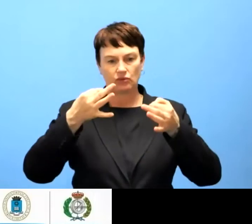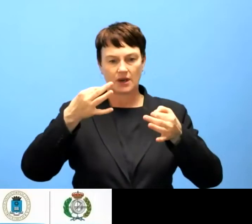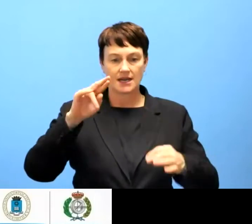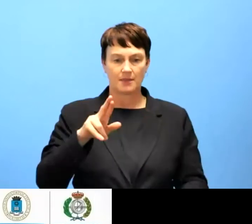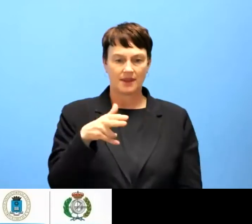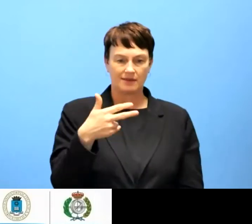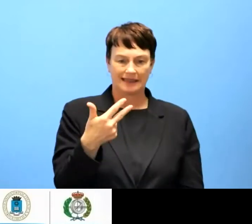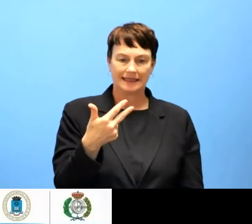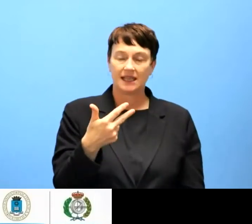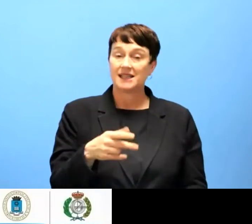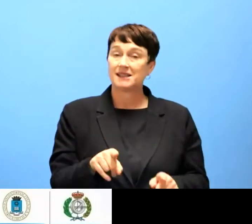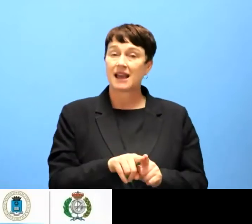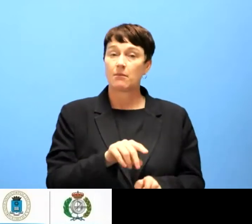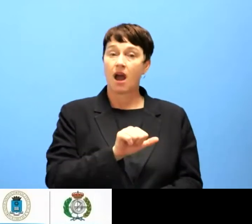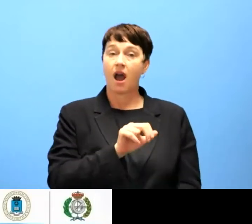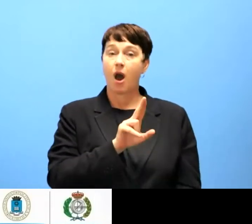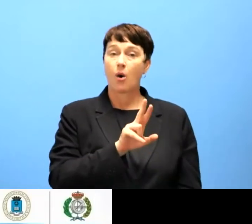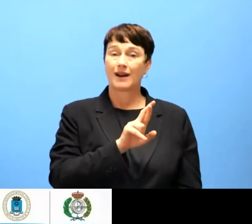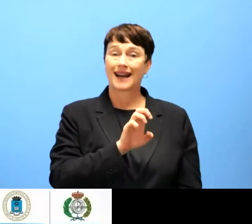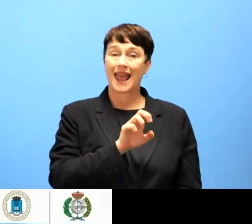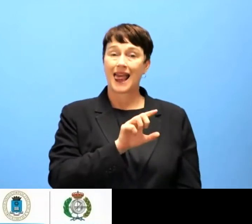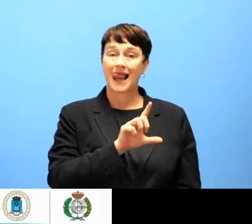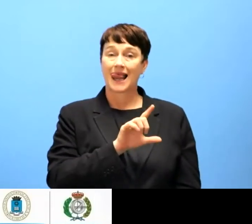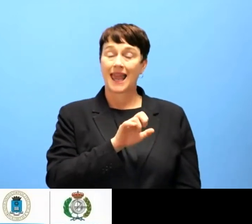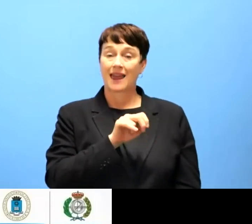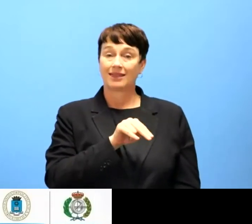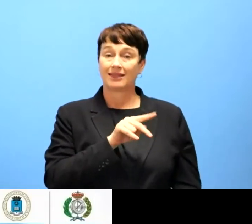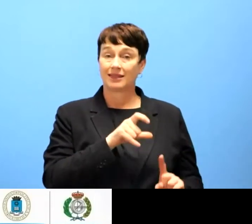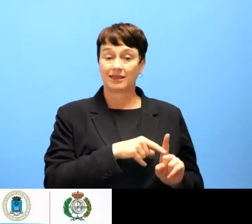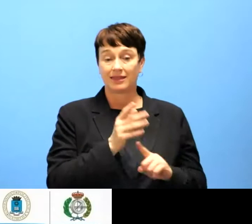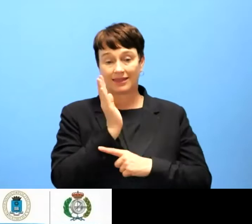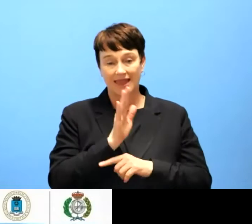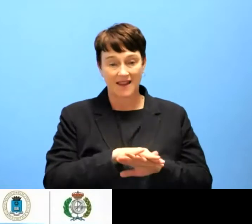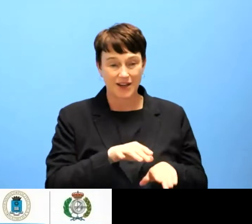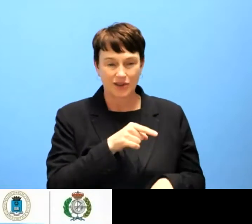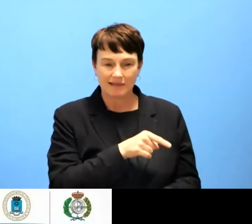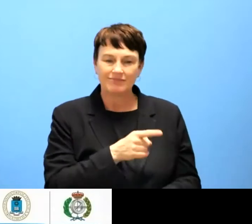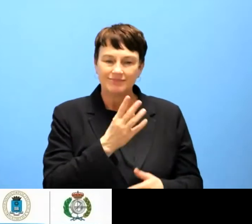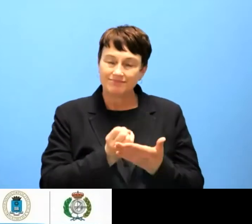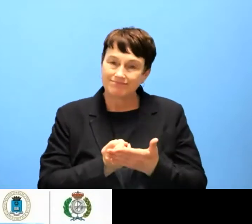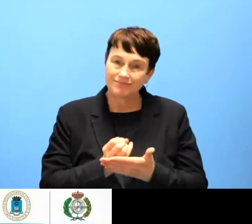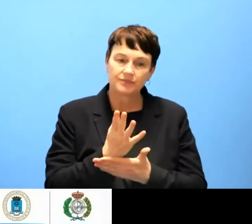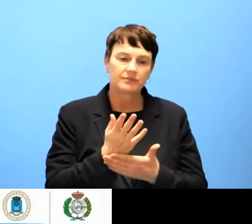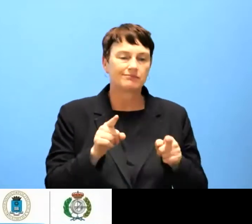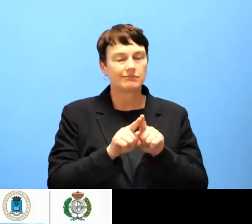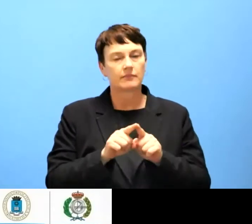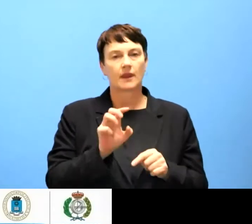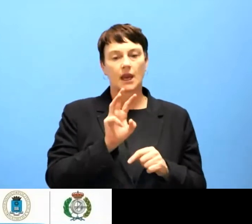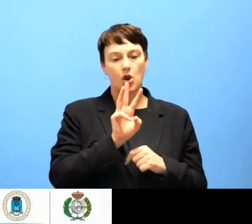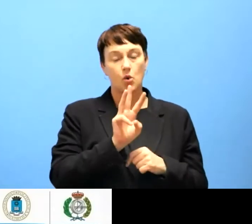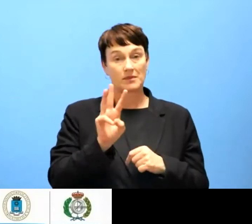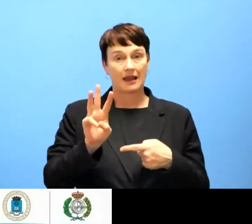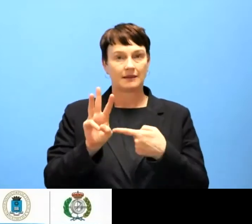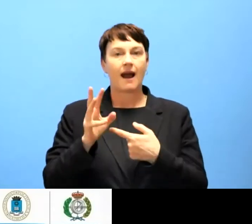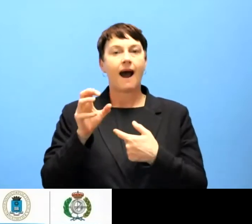situation. So this is a website that contains this. I mean, the example he gave, a website which contains video,